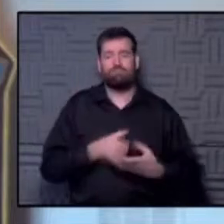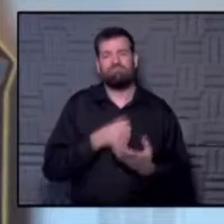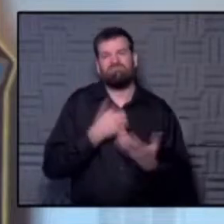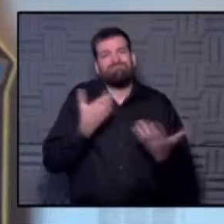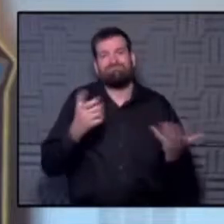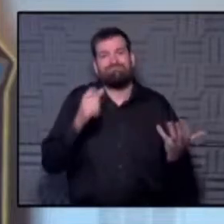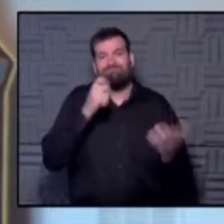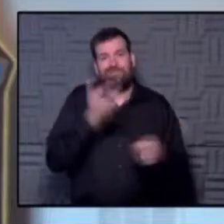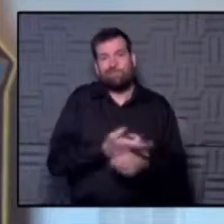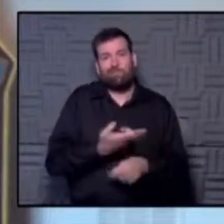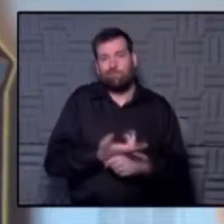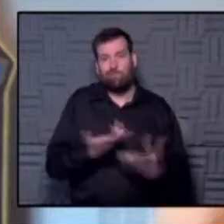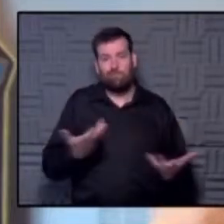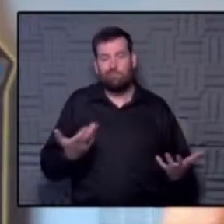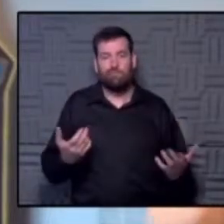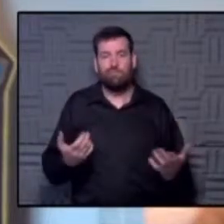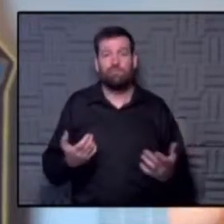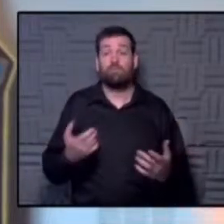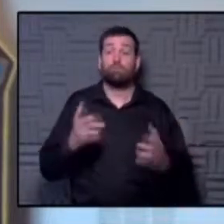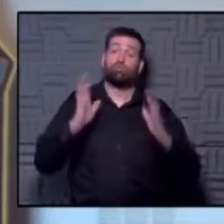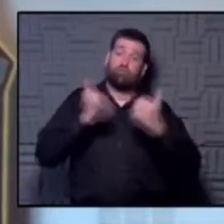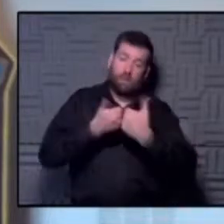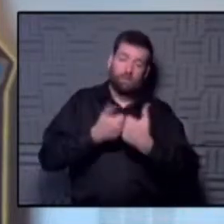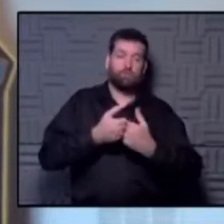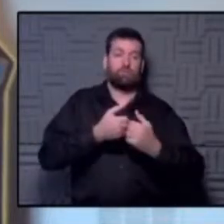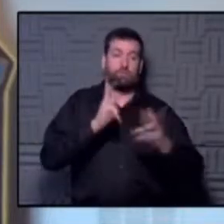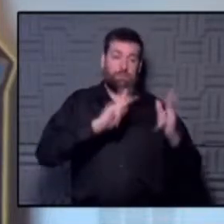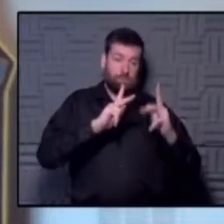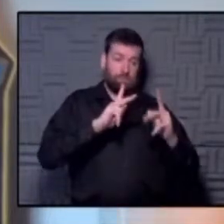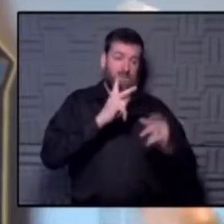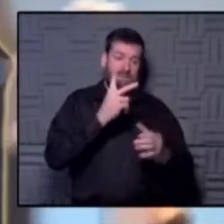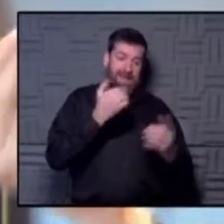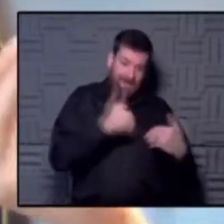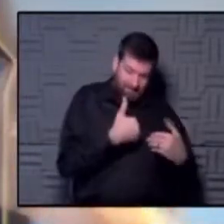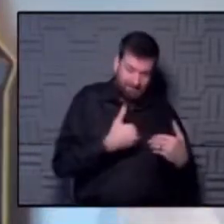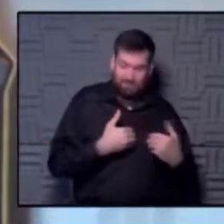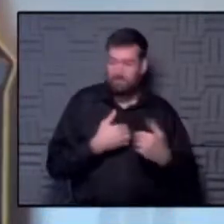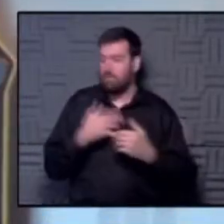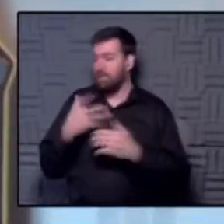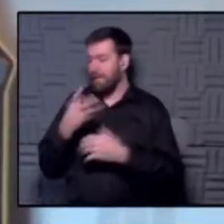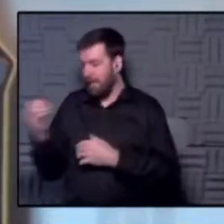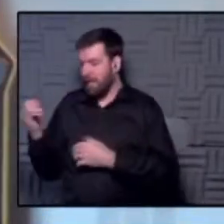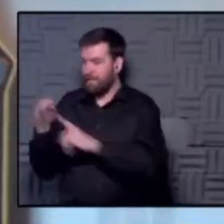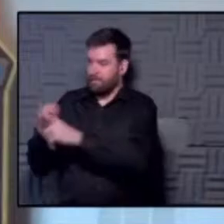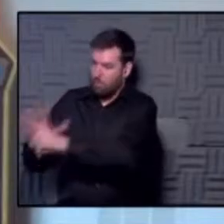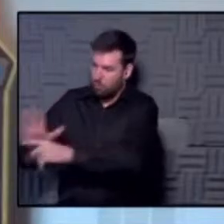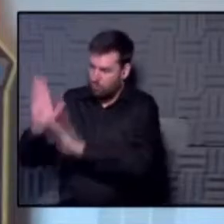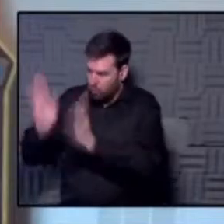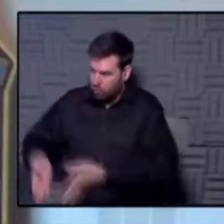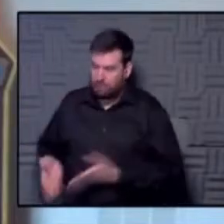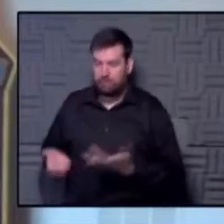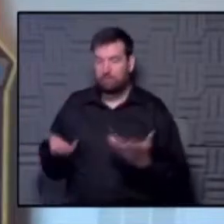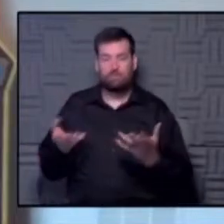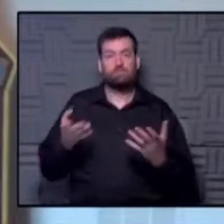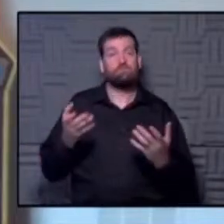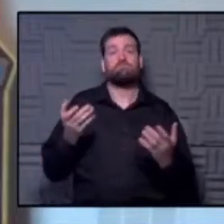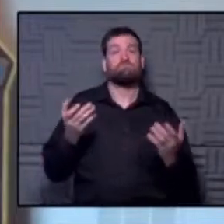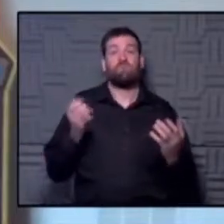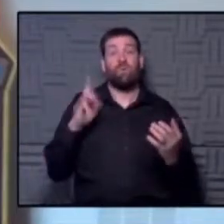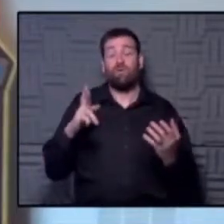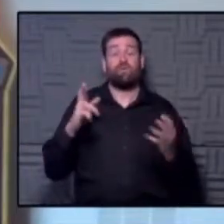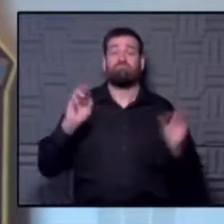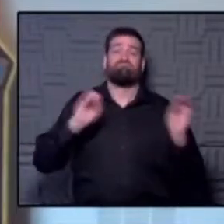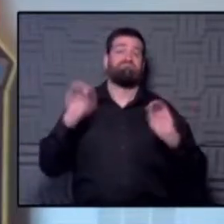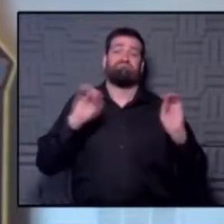with it is that it only works when both people have it, the infected person and the exposed person, because otherwise you won't find out about